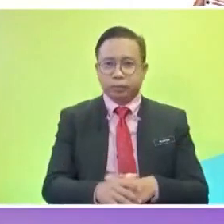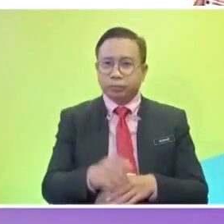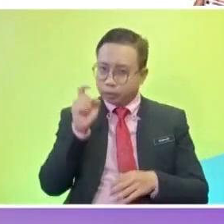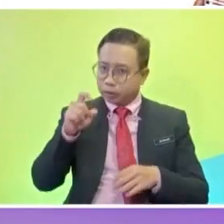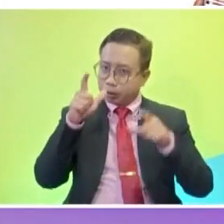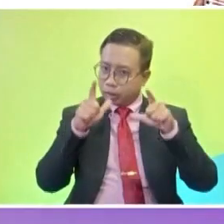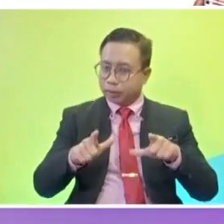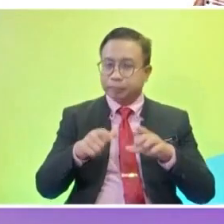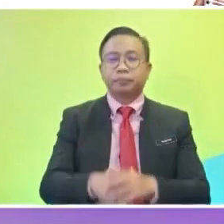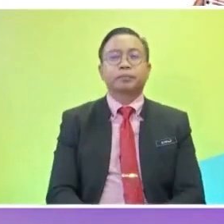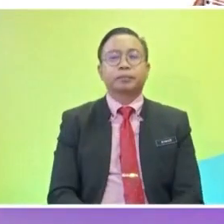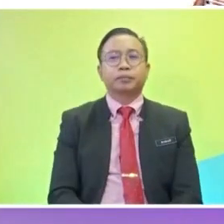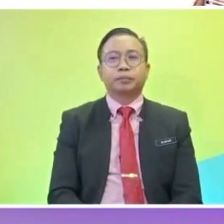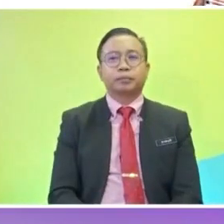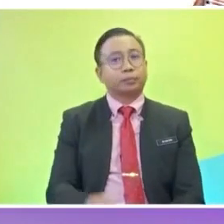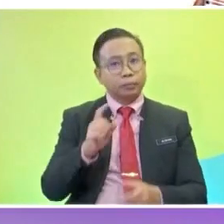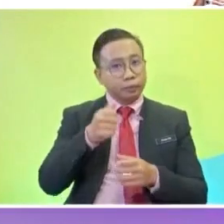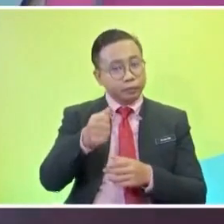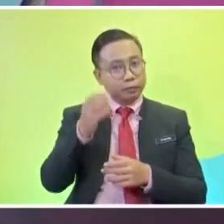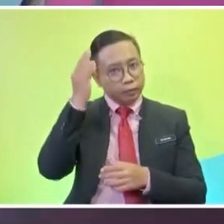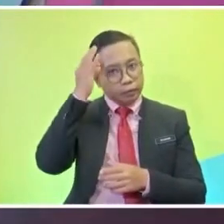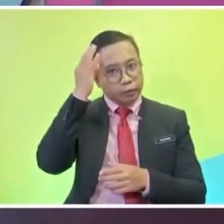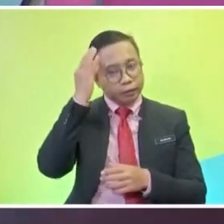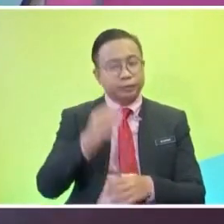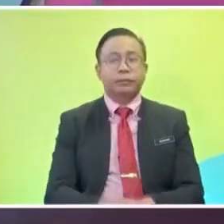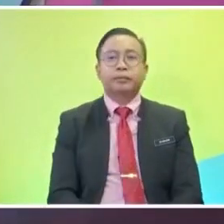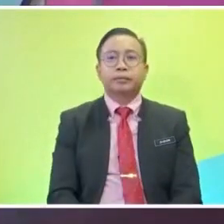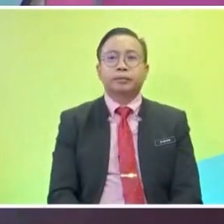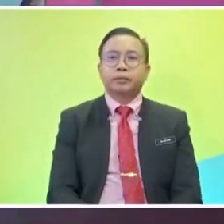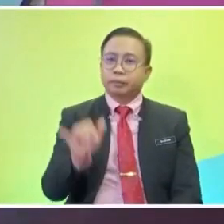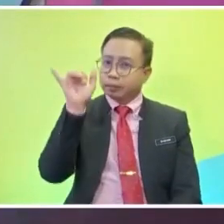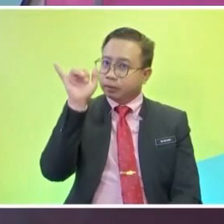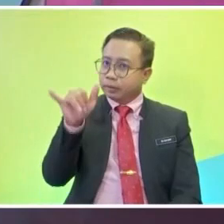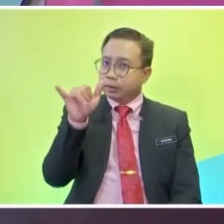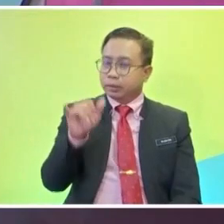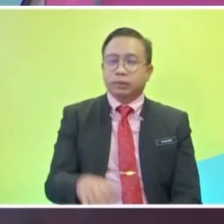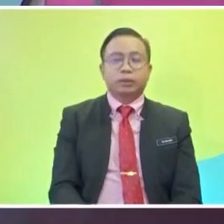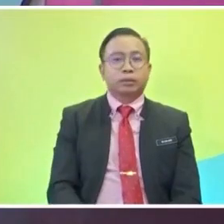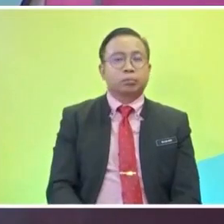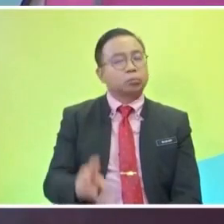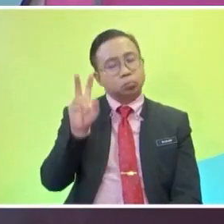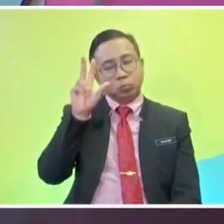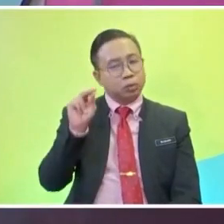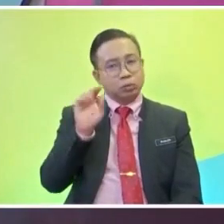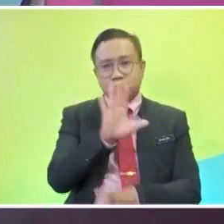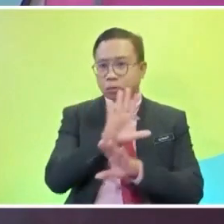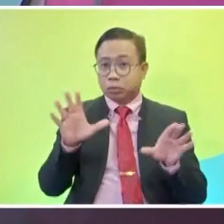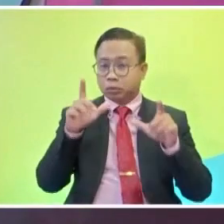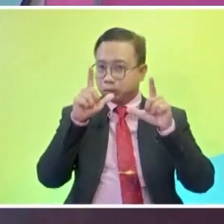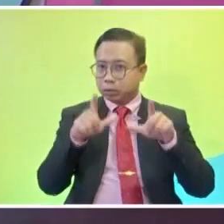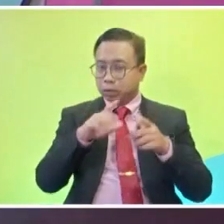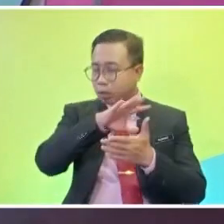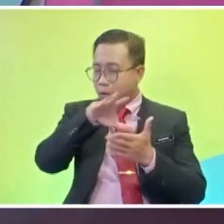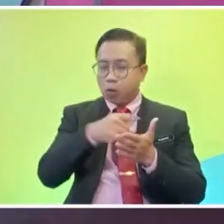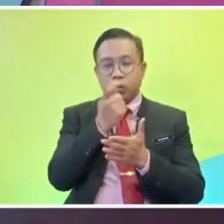sentences? Actually, what do you think, Chris? Is it a yes or is it a no? Yes. Okay, actually, no. Ooh. You don't have to put at all